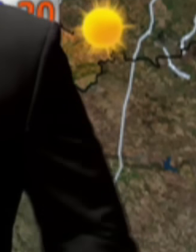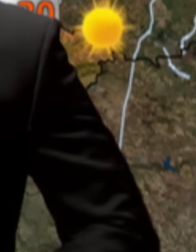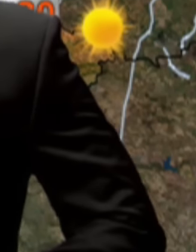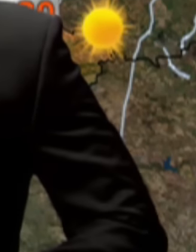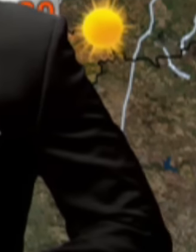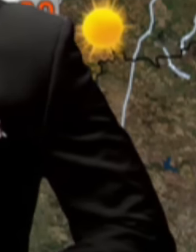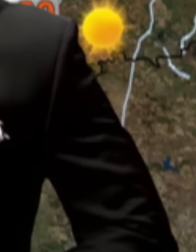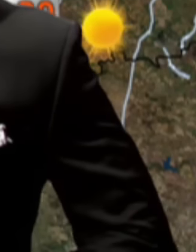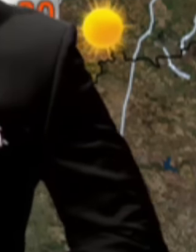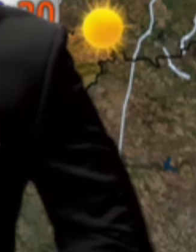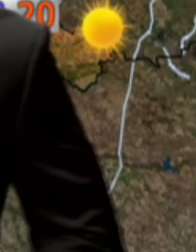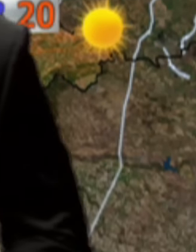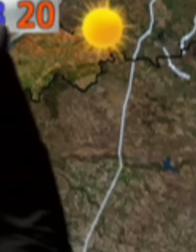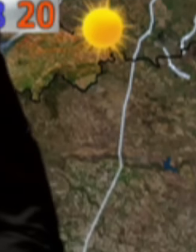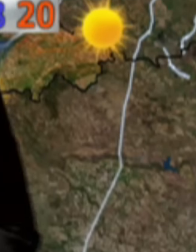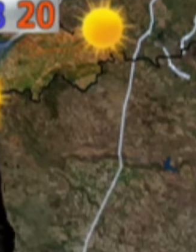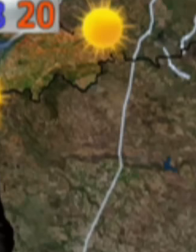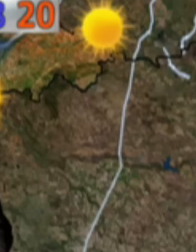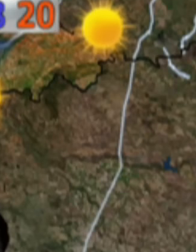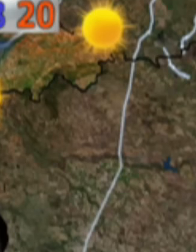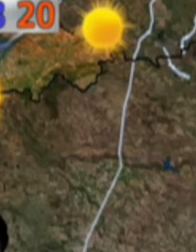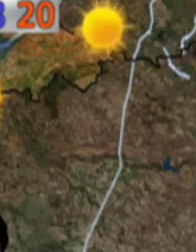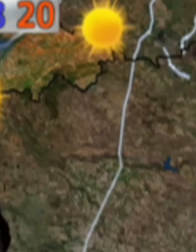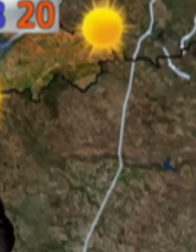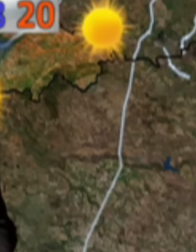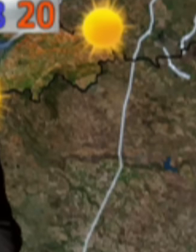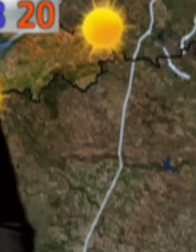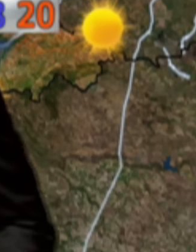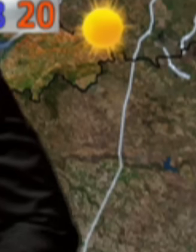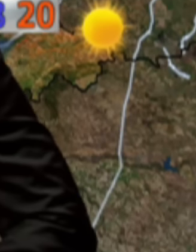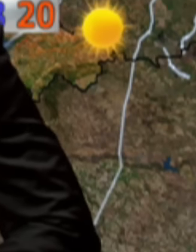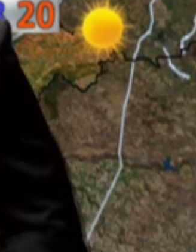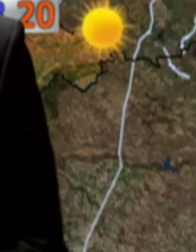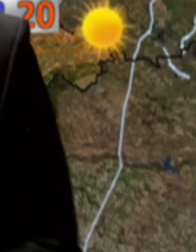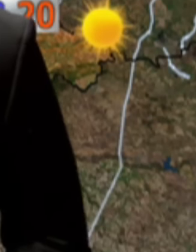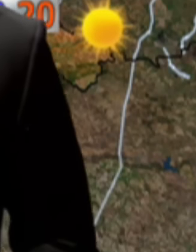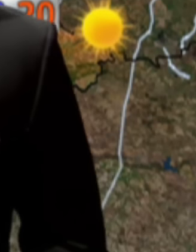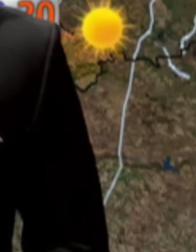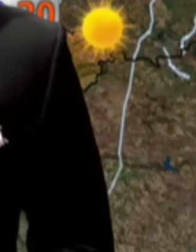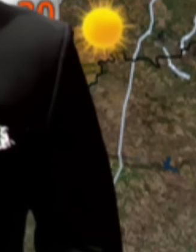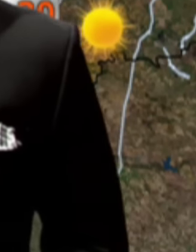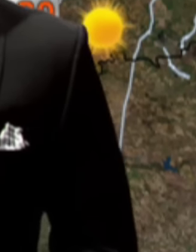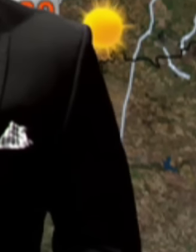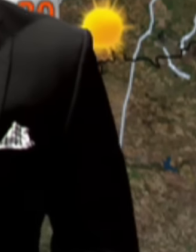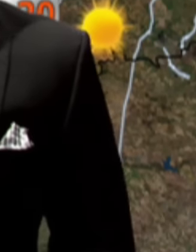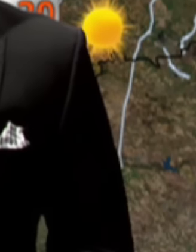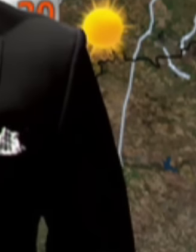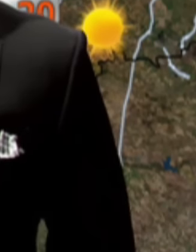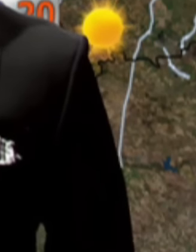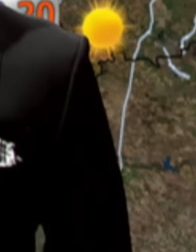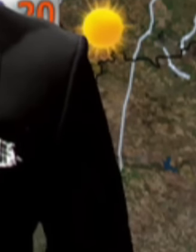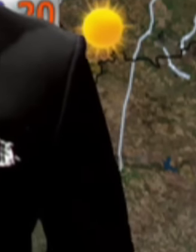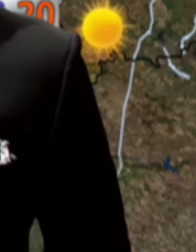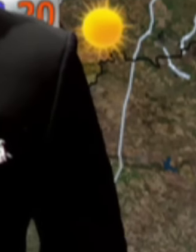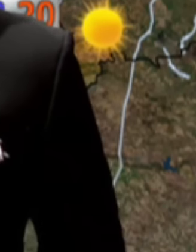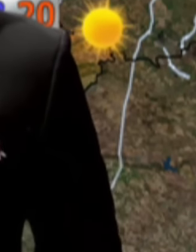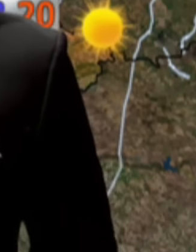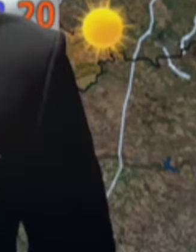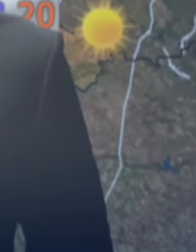mashome a mabedi a mtse medical fela ka fela ho pa ka re tla hlophole hona ha isale babui tsa Blipi diakalo ha be etso khotso